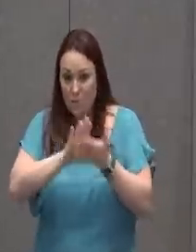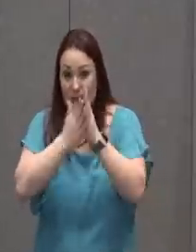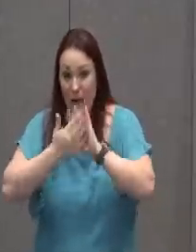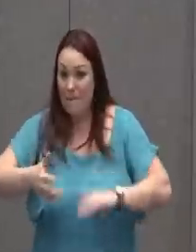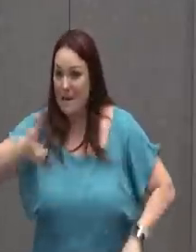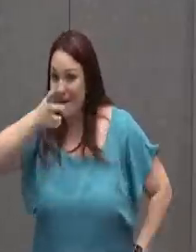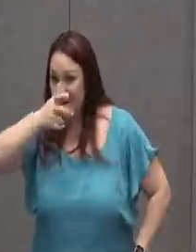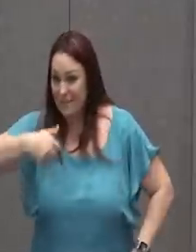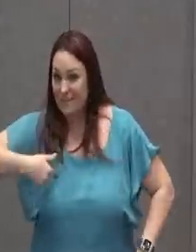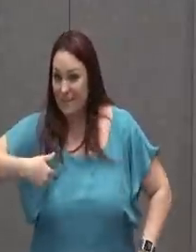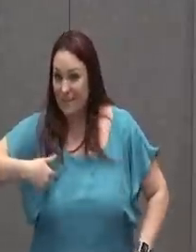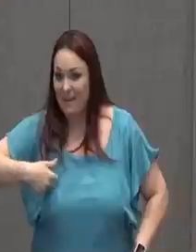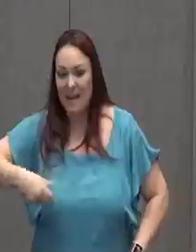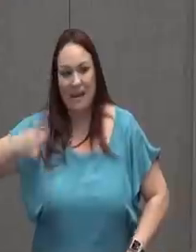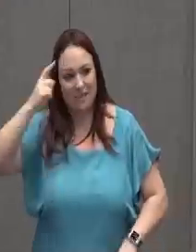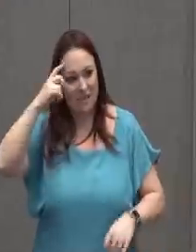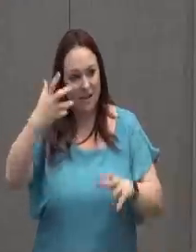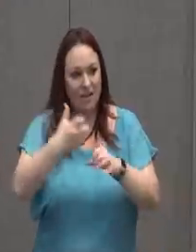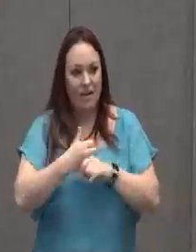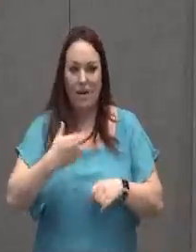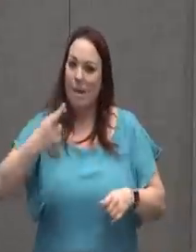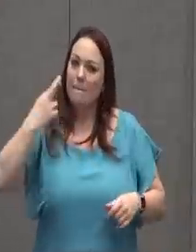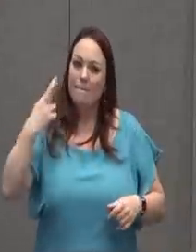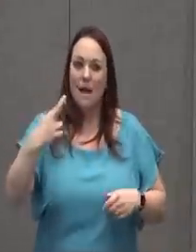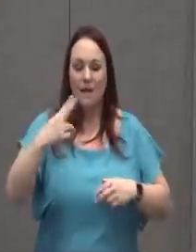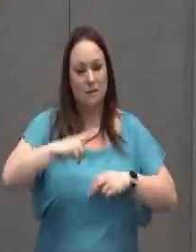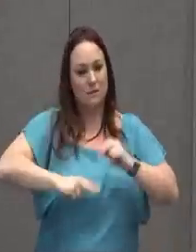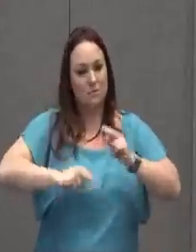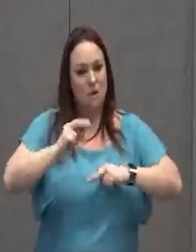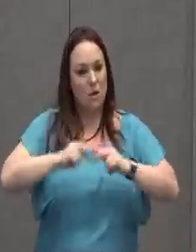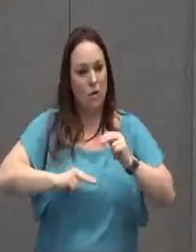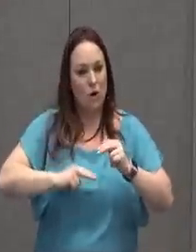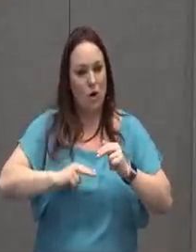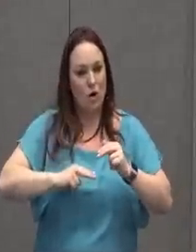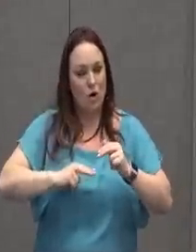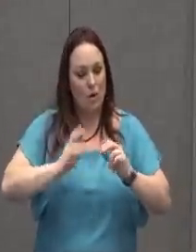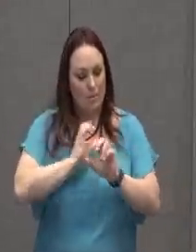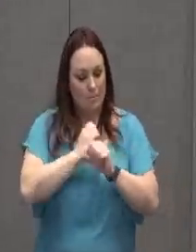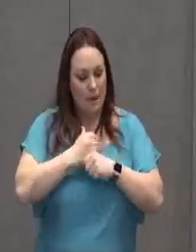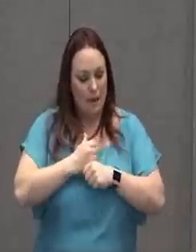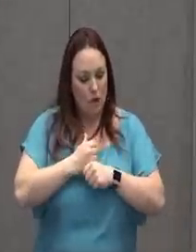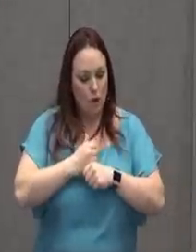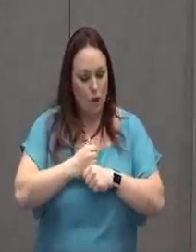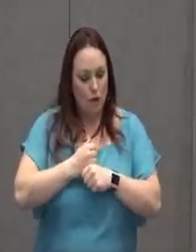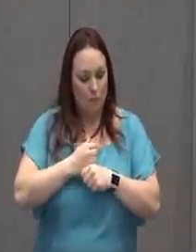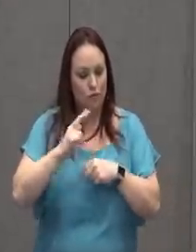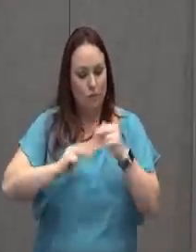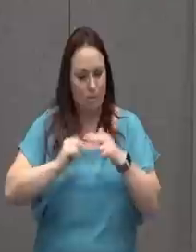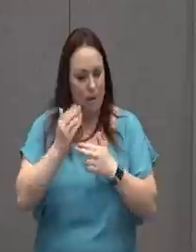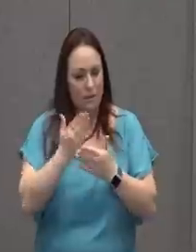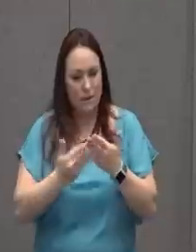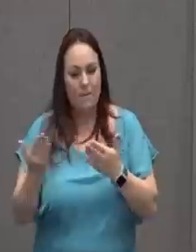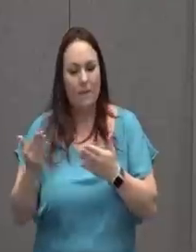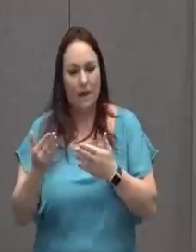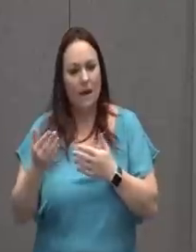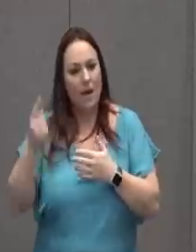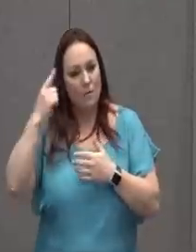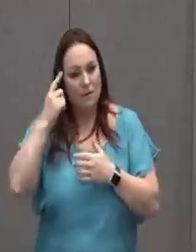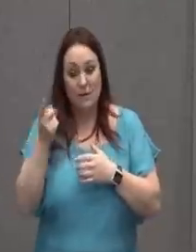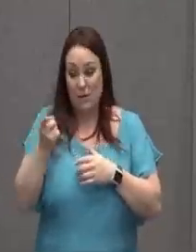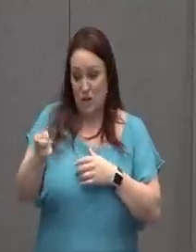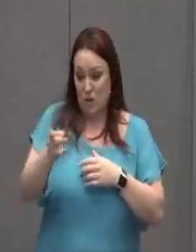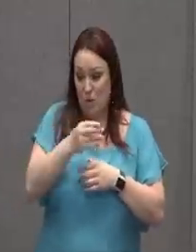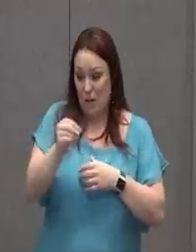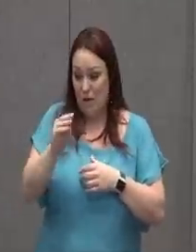think we need to get our very best builder and maker to help build something. Okay. I want to see what you and Mr. R